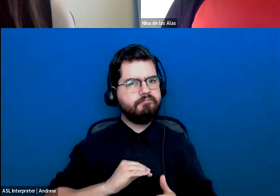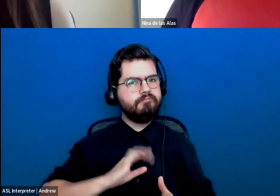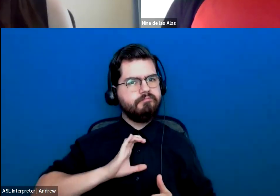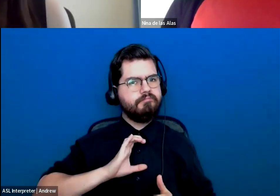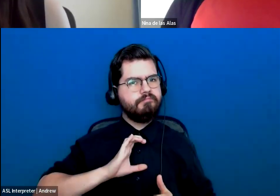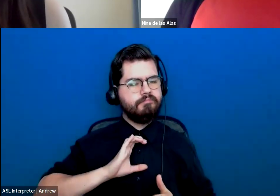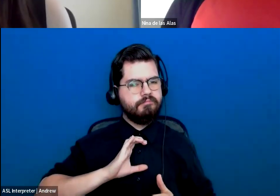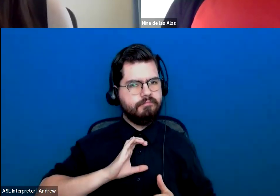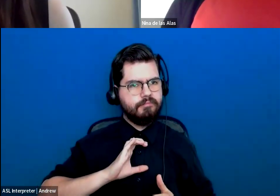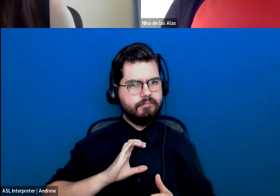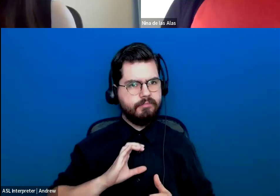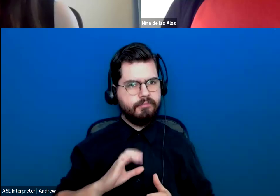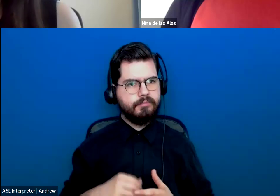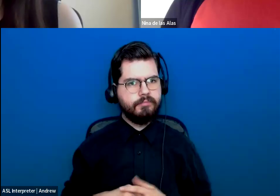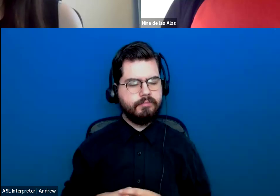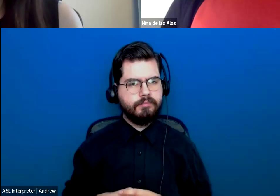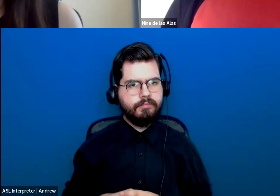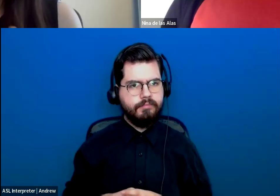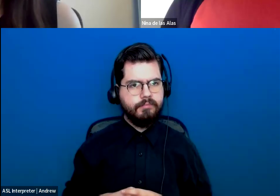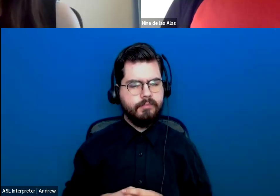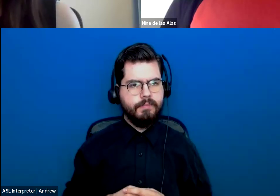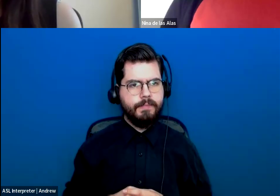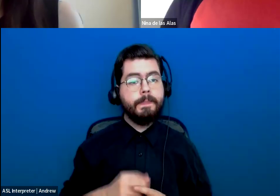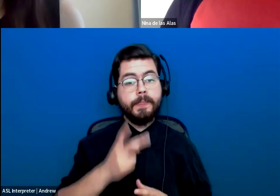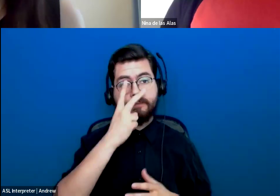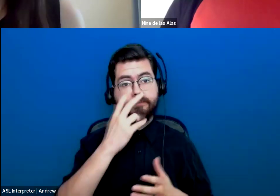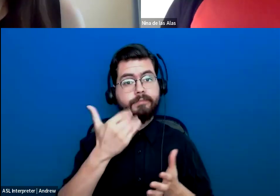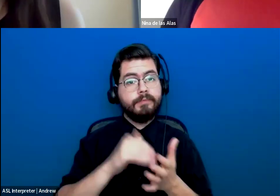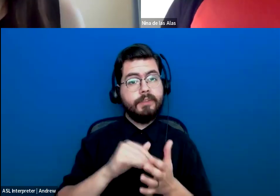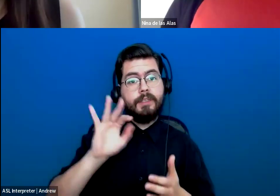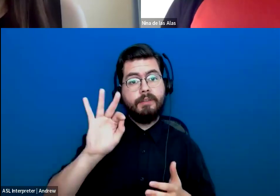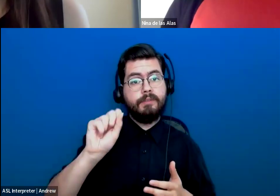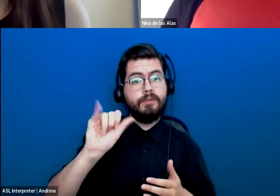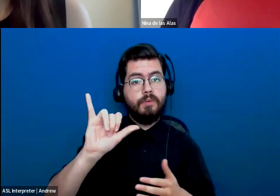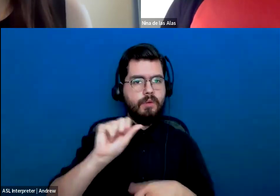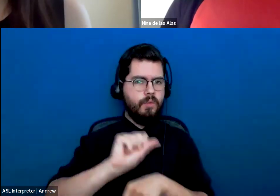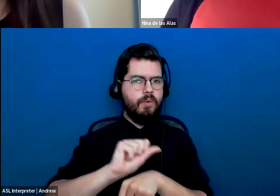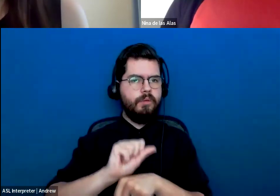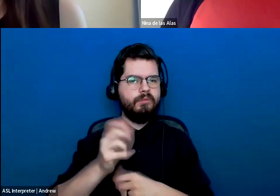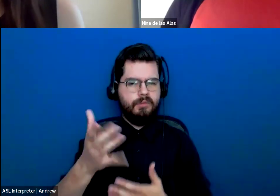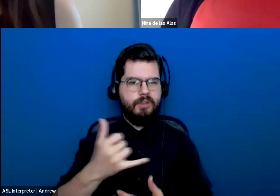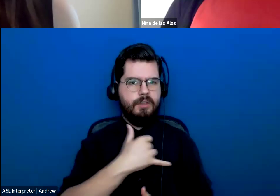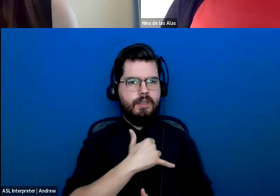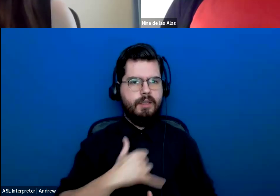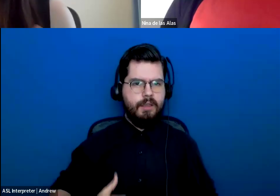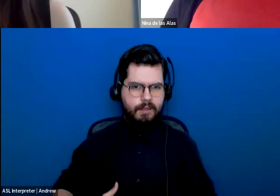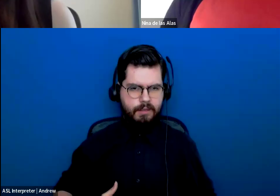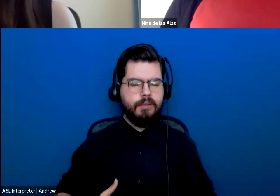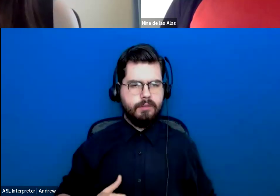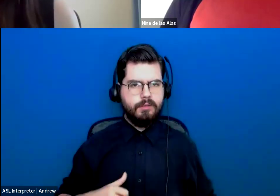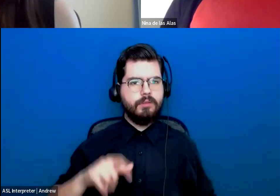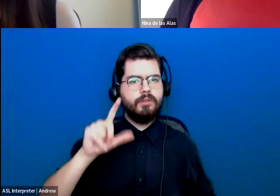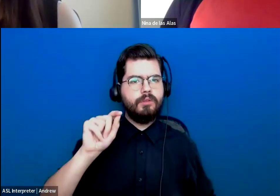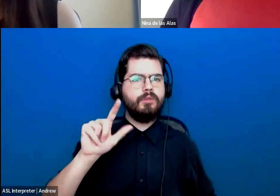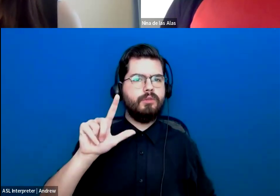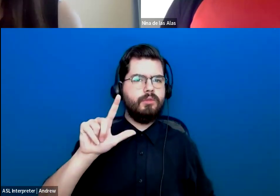And I also saw that again in our FSY work at Yale. Since in 2024, as I